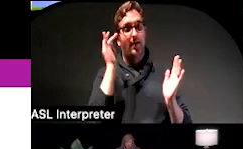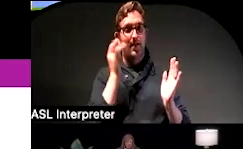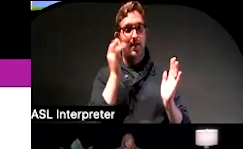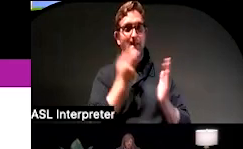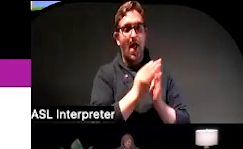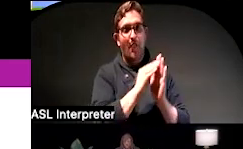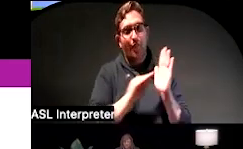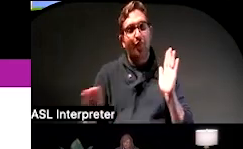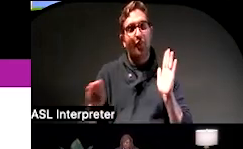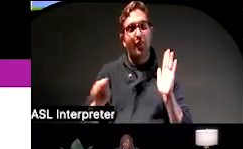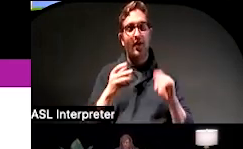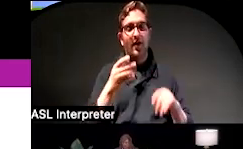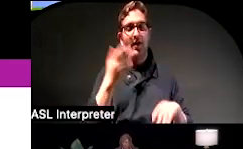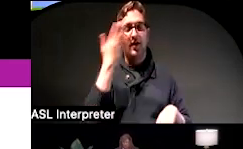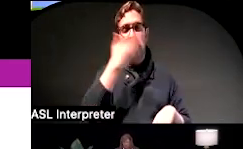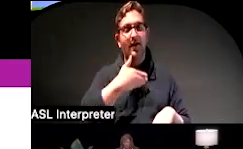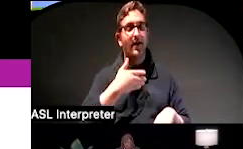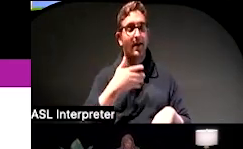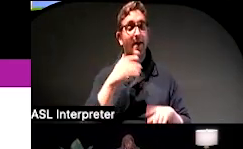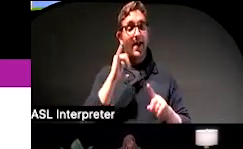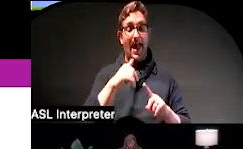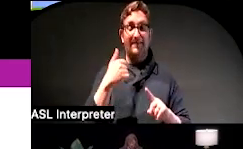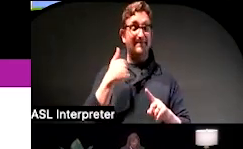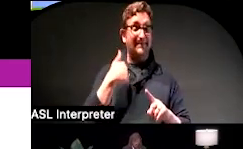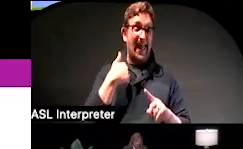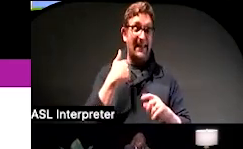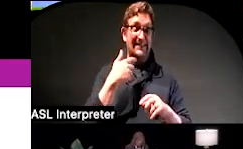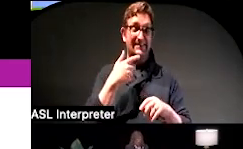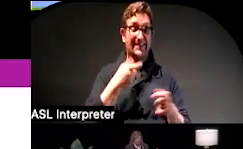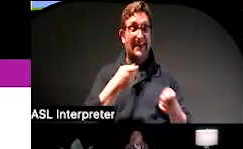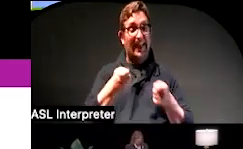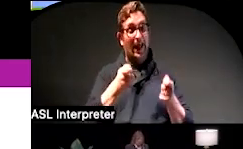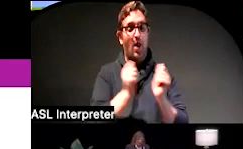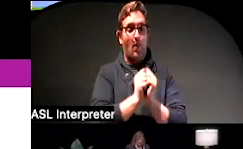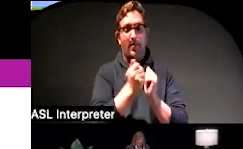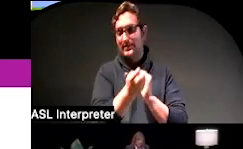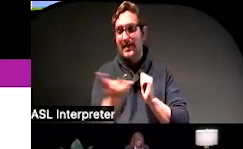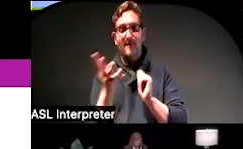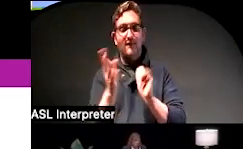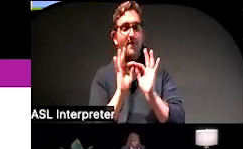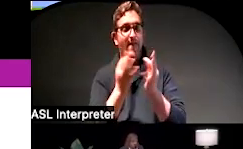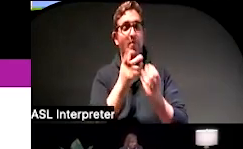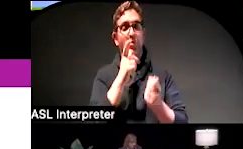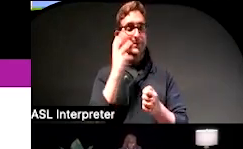with numerous families that have this situation, so I just put it in there.